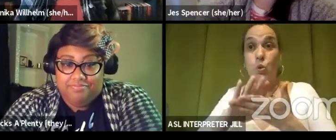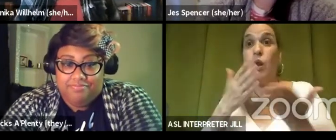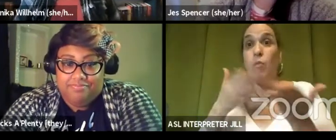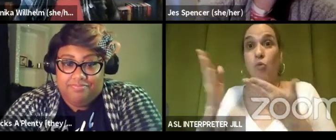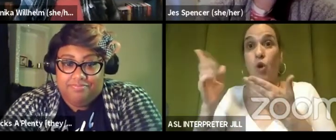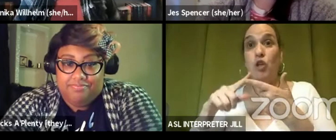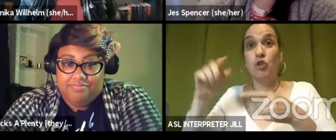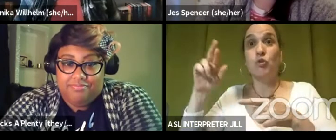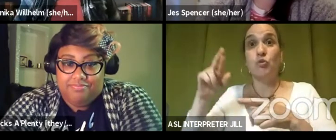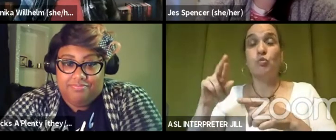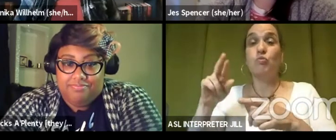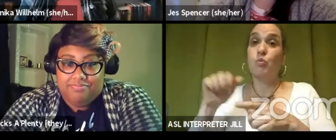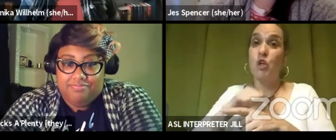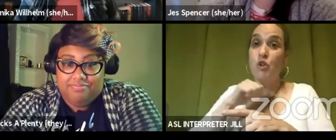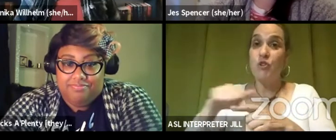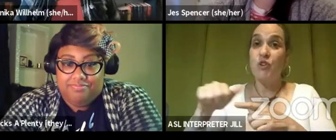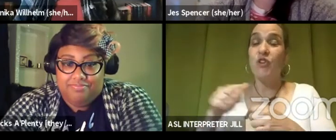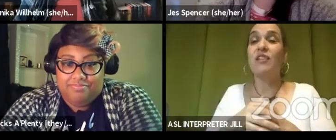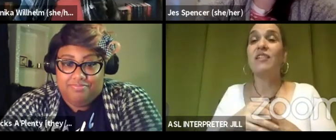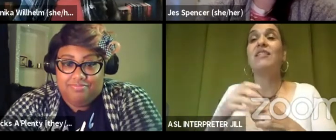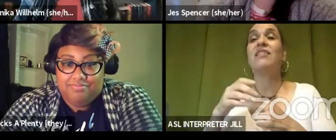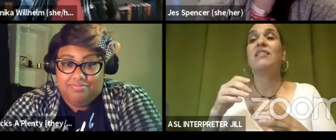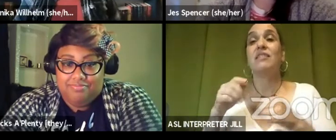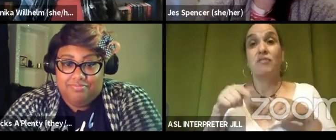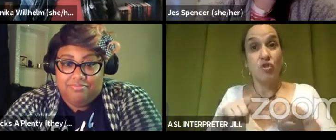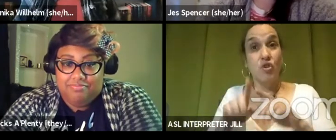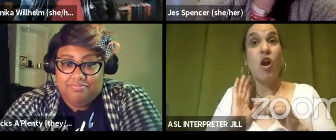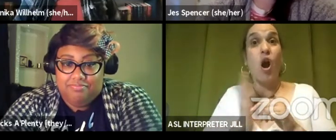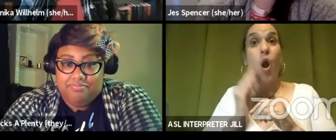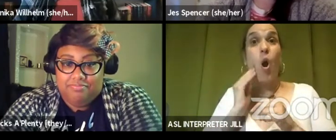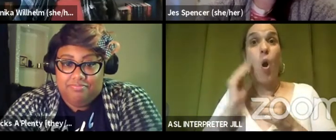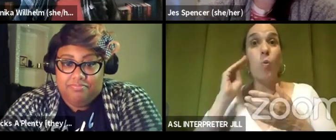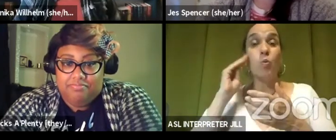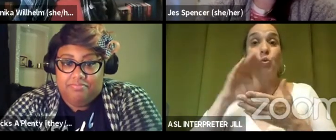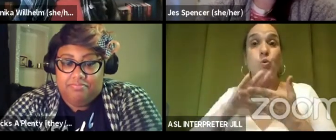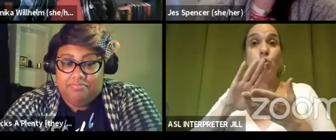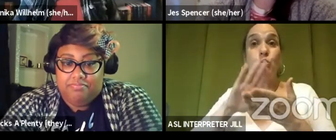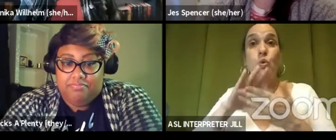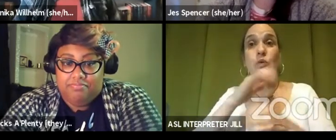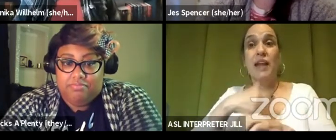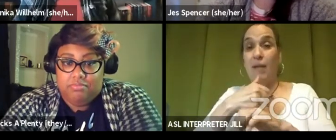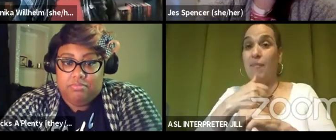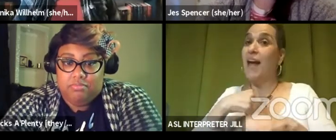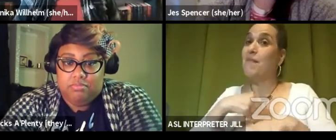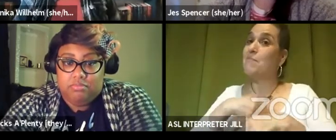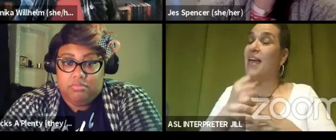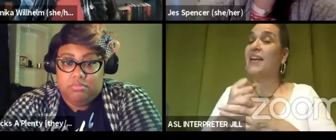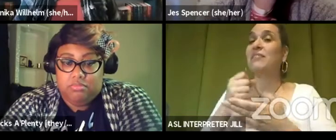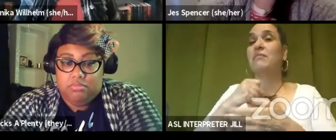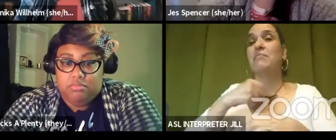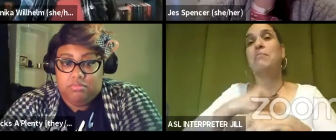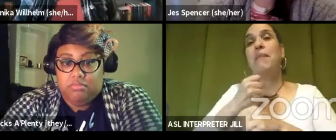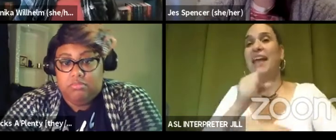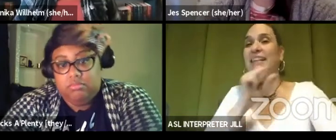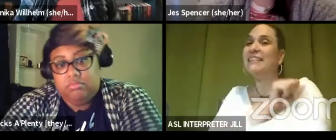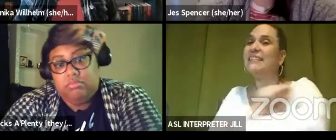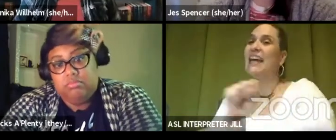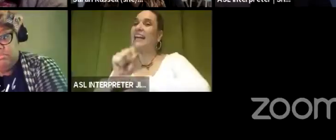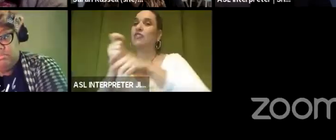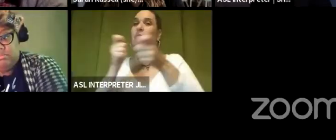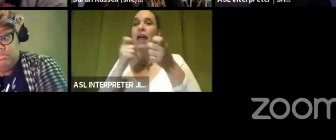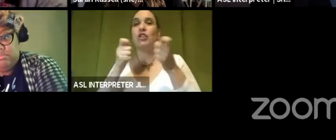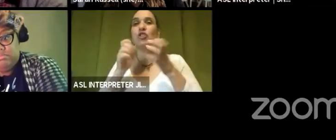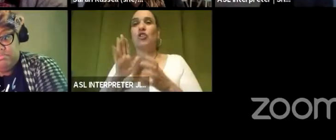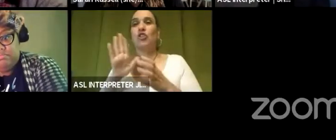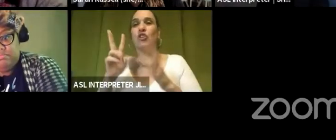rehearsals. And during her homeschool curriculum, I made stage managing one of her subjects. So the stage manager trained her,